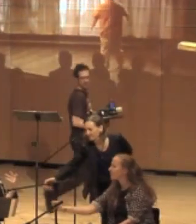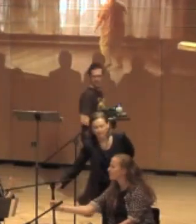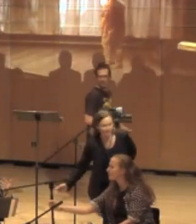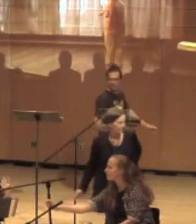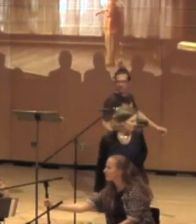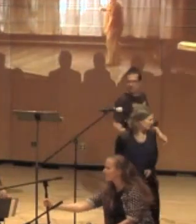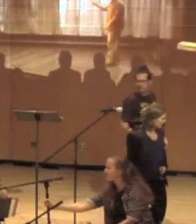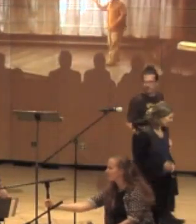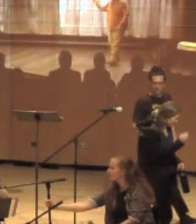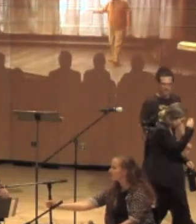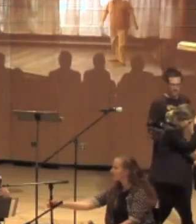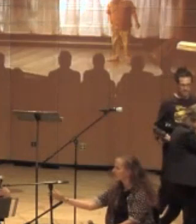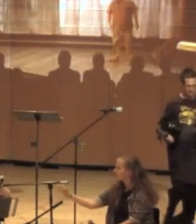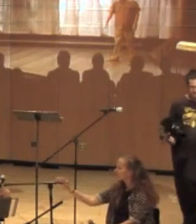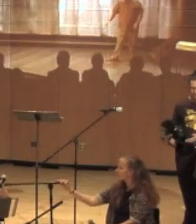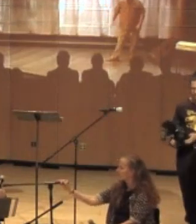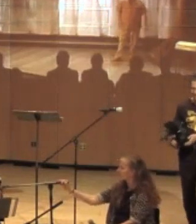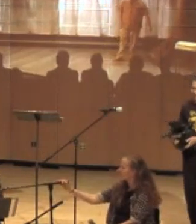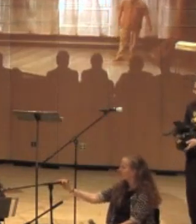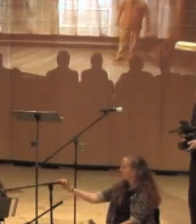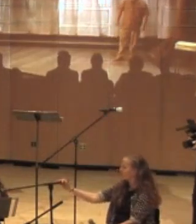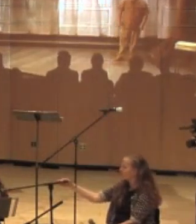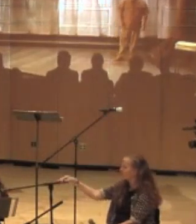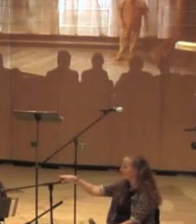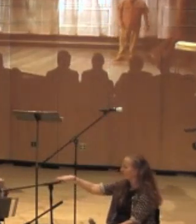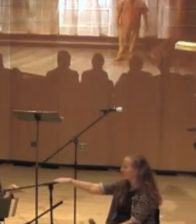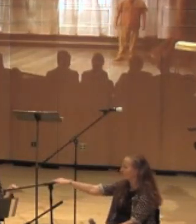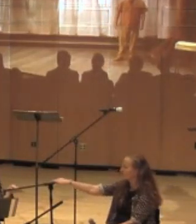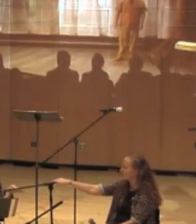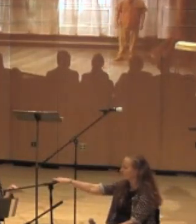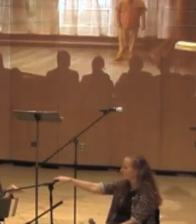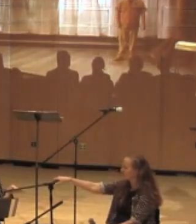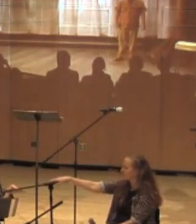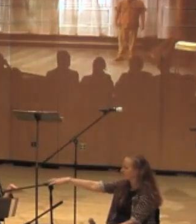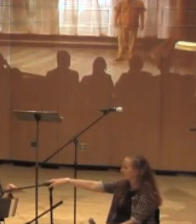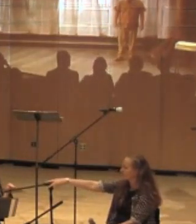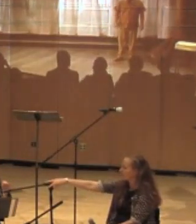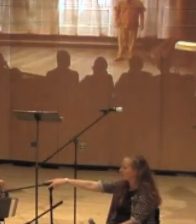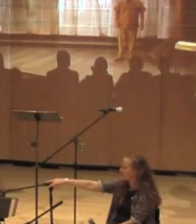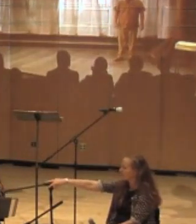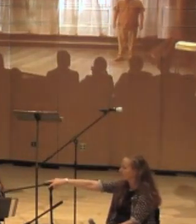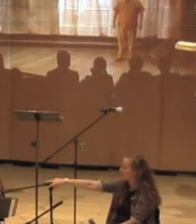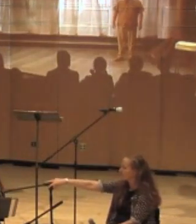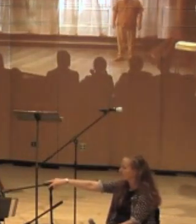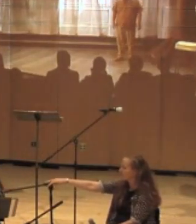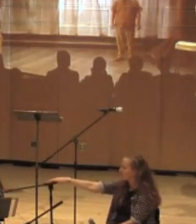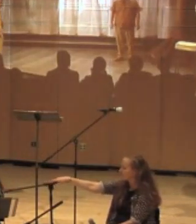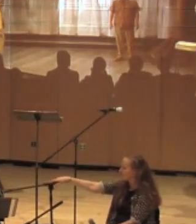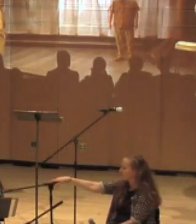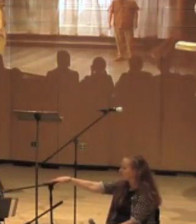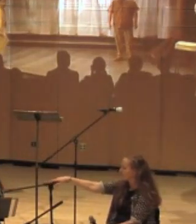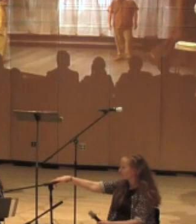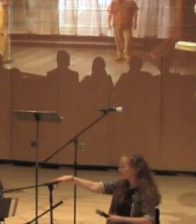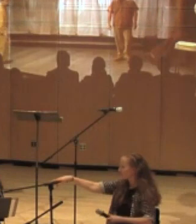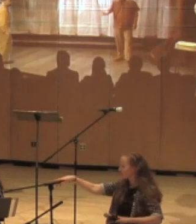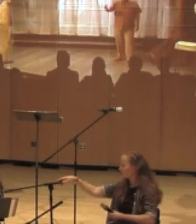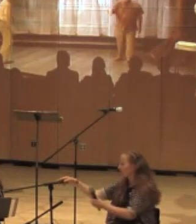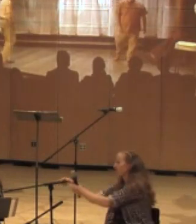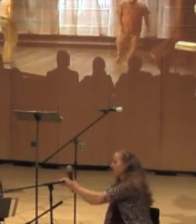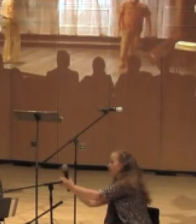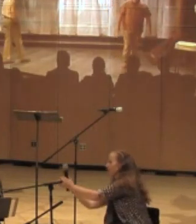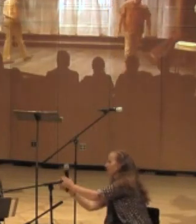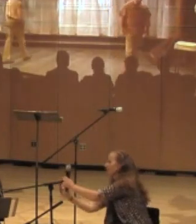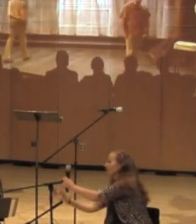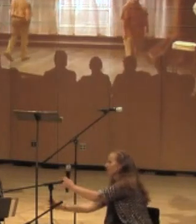after you know being at has to come I had no recollection that the mother